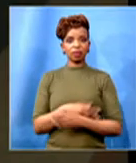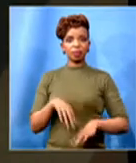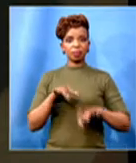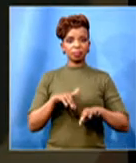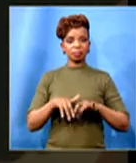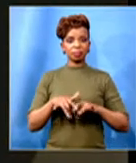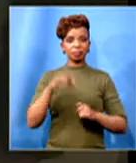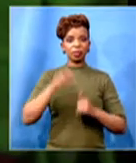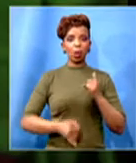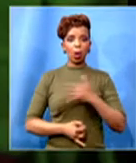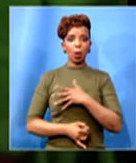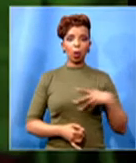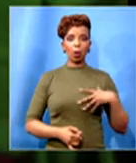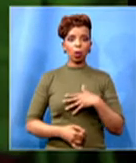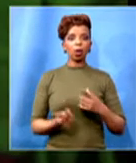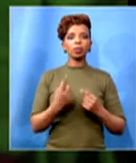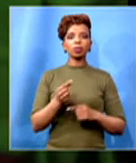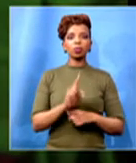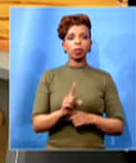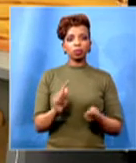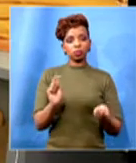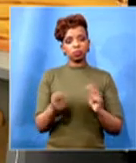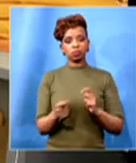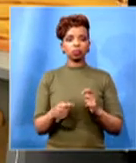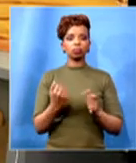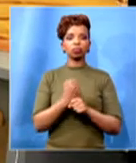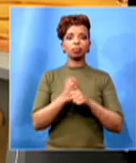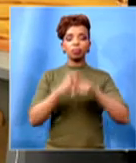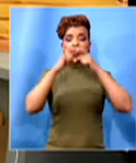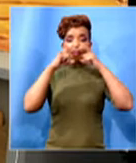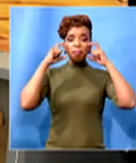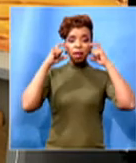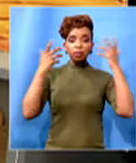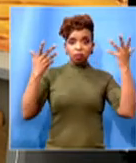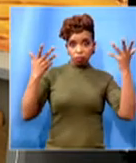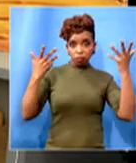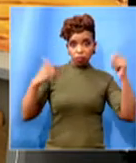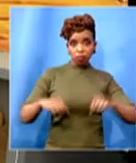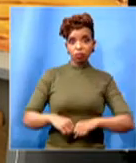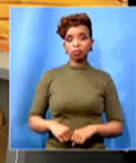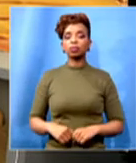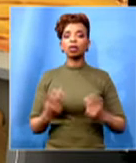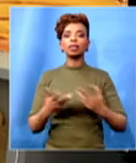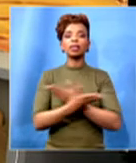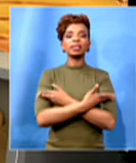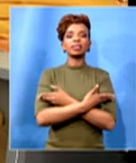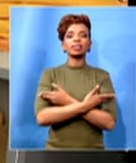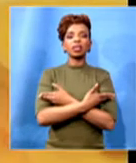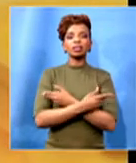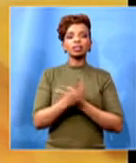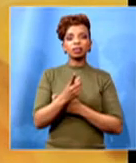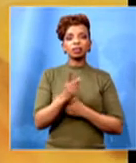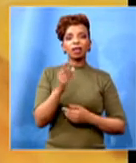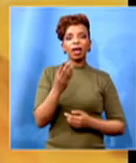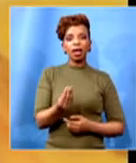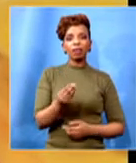and use it for a drawstring bag. We use it to make our masks, and the top part of the t-shirt where it's branded, we'll cut that up. So the whole